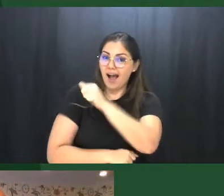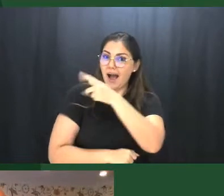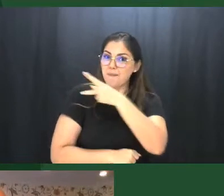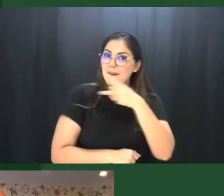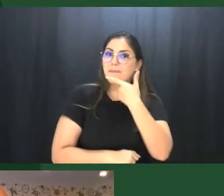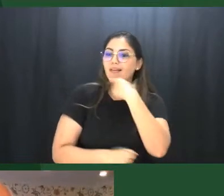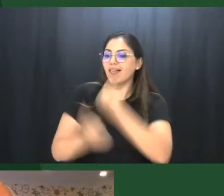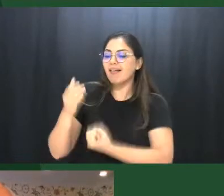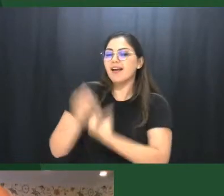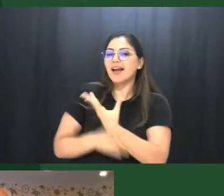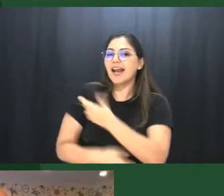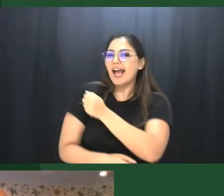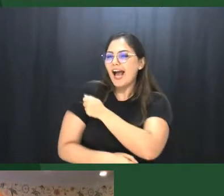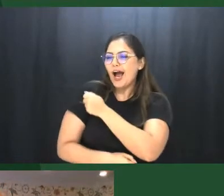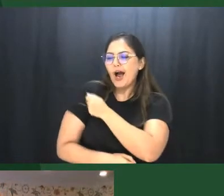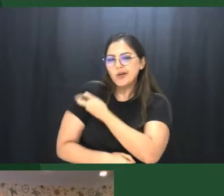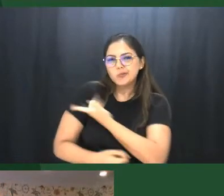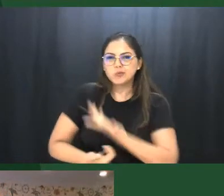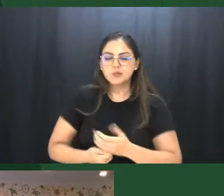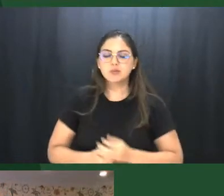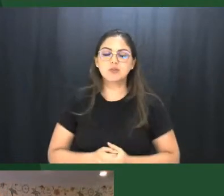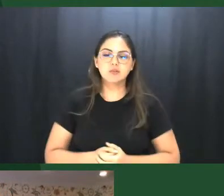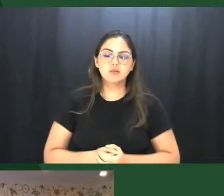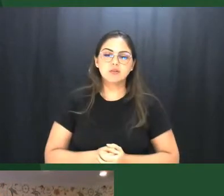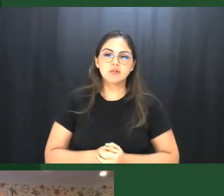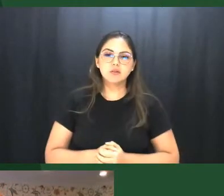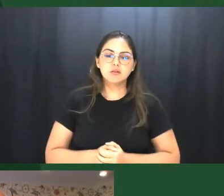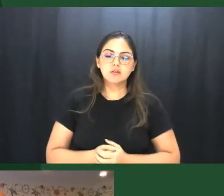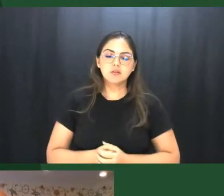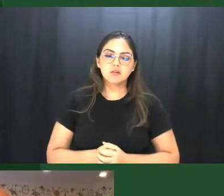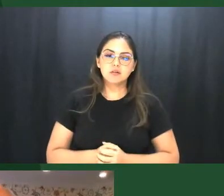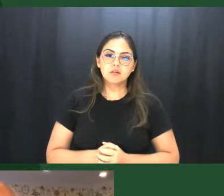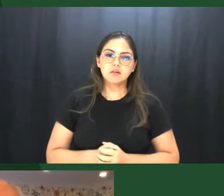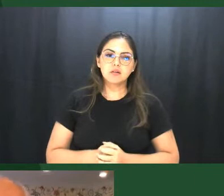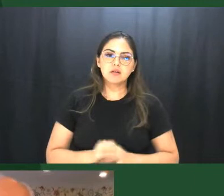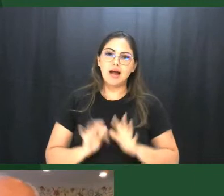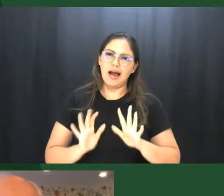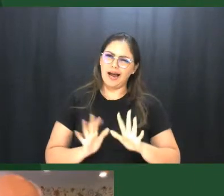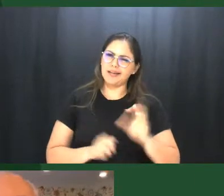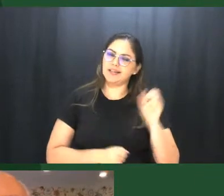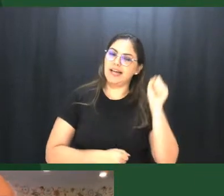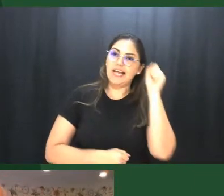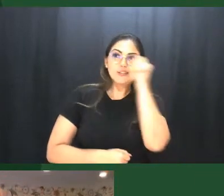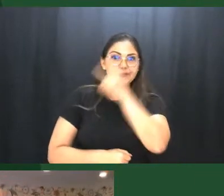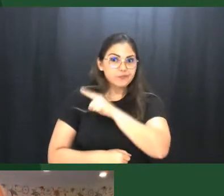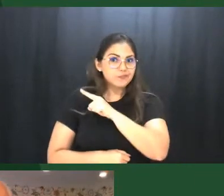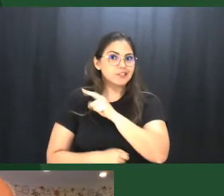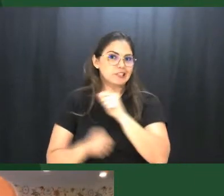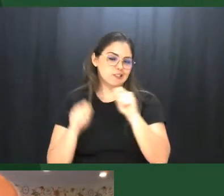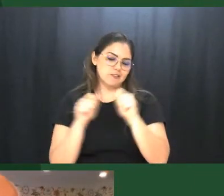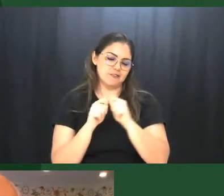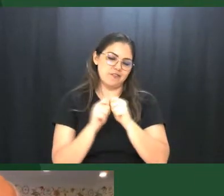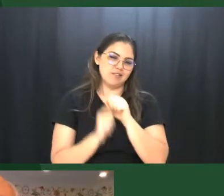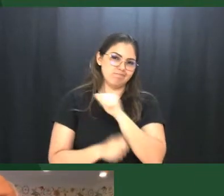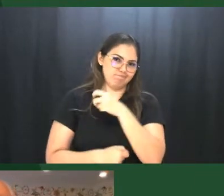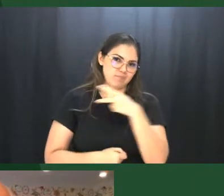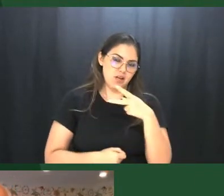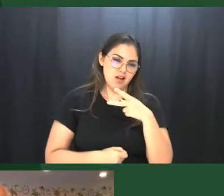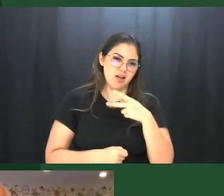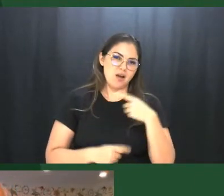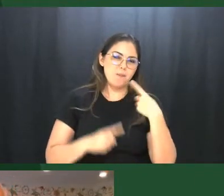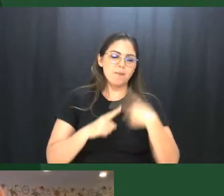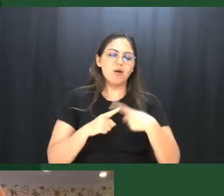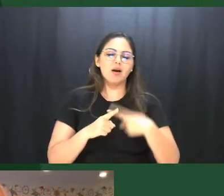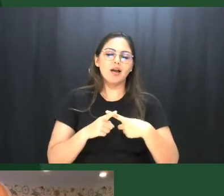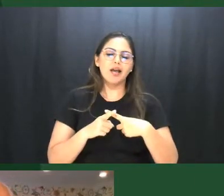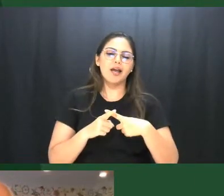Yes, that's difficult to do. To assess originality and creativity is